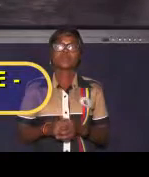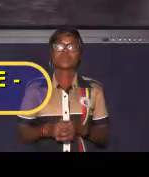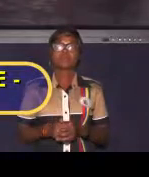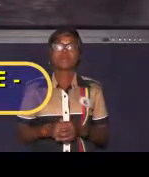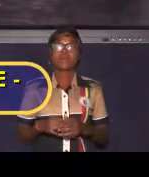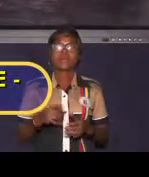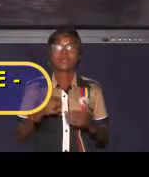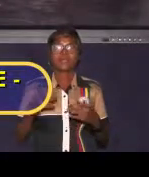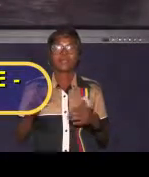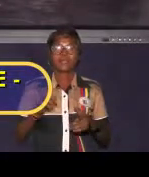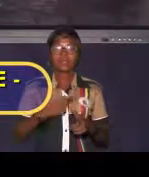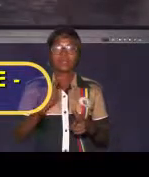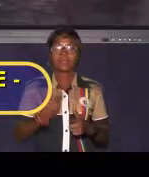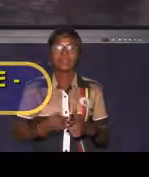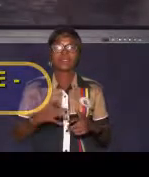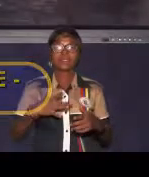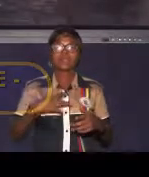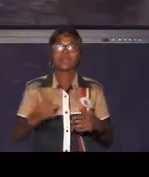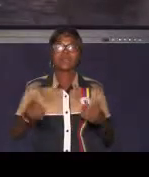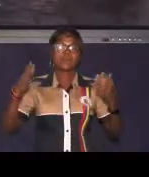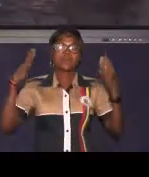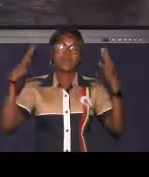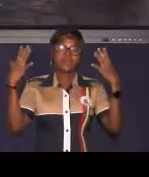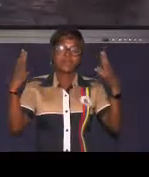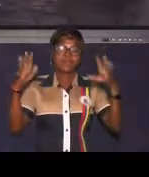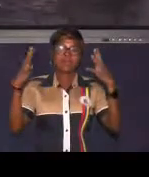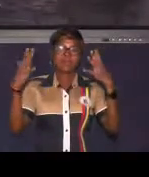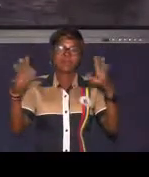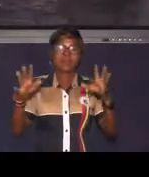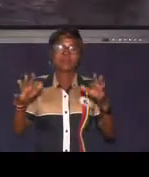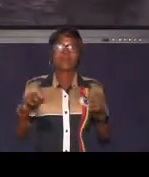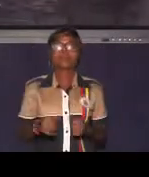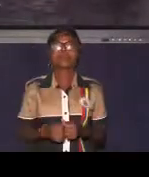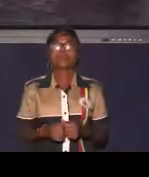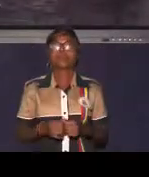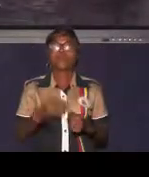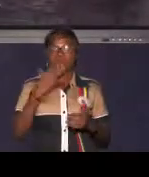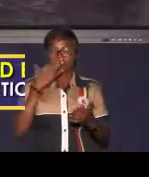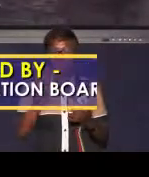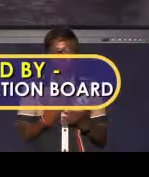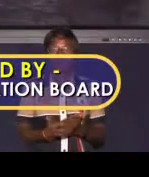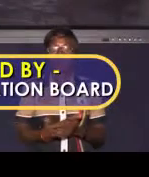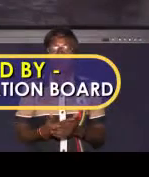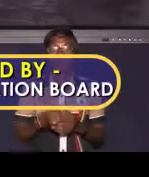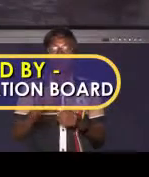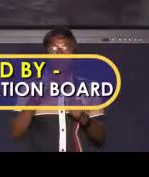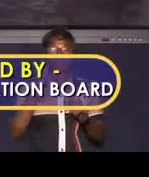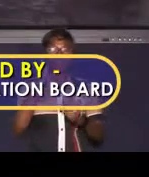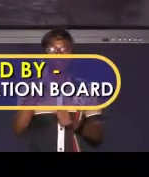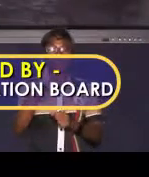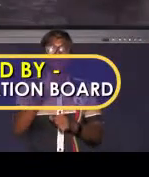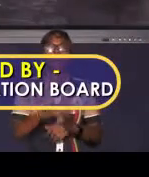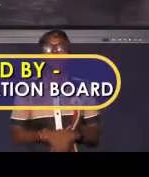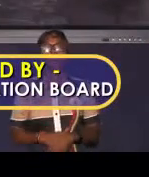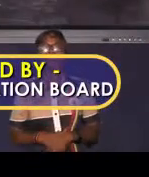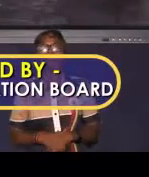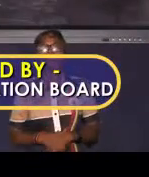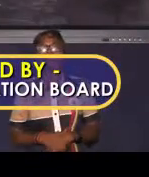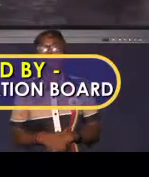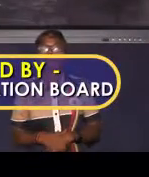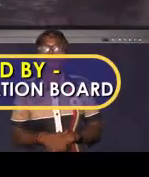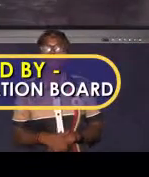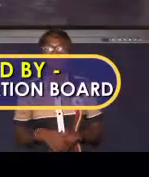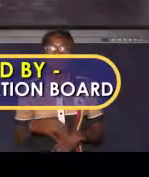that? Then let me celebrate you with an amazing chair. Good job, you.